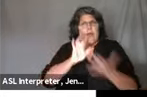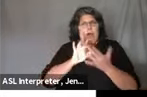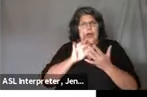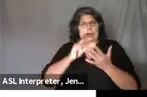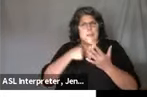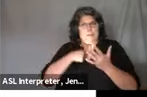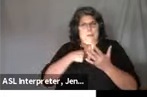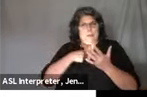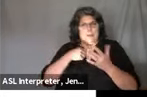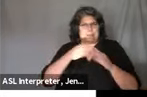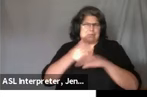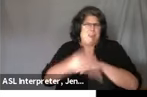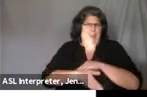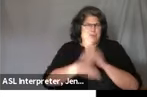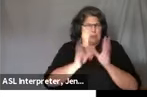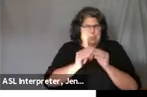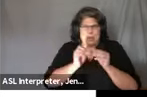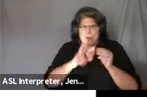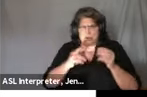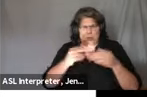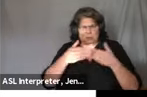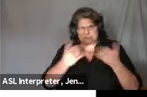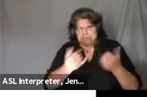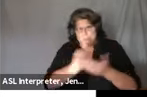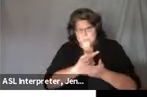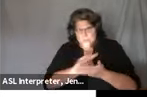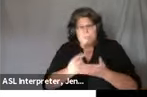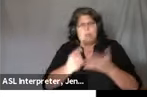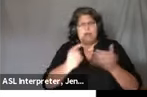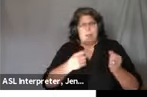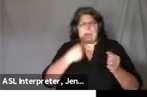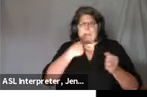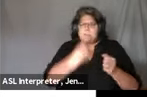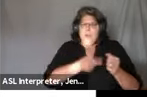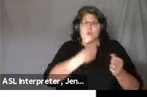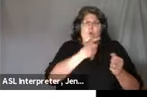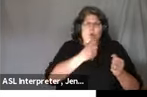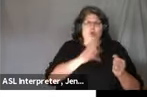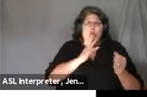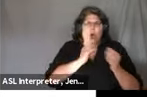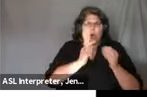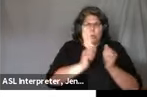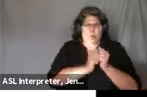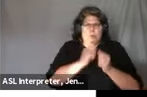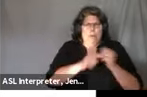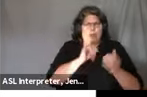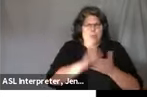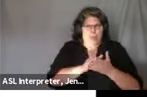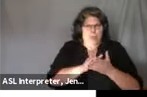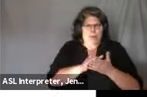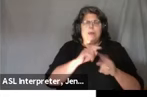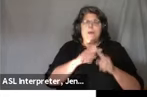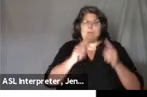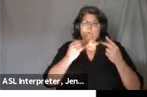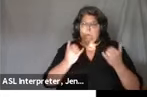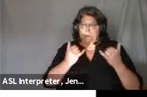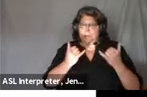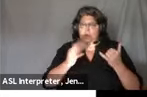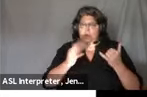the meeting and I can redirect you to the project manager of that project. But again, the crossing